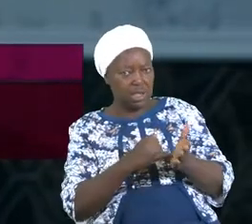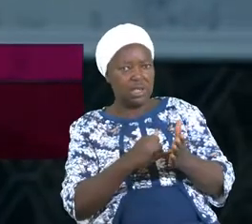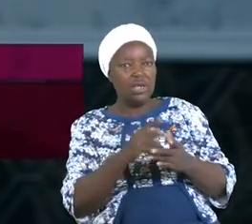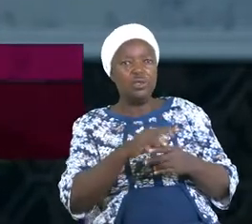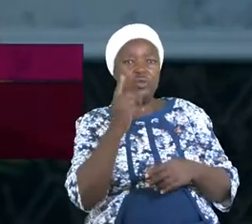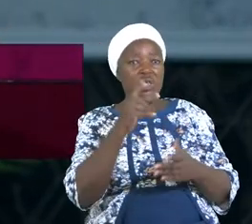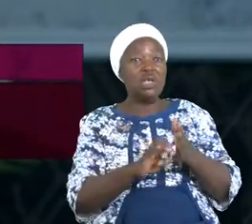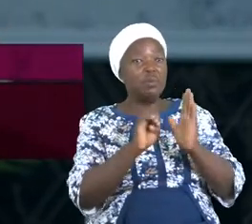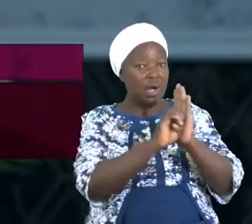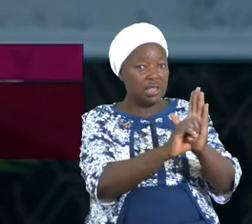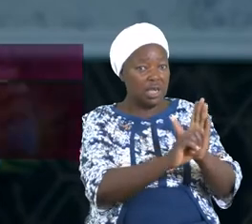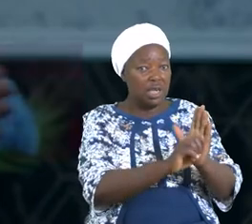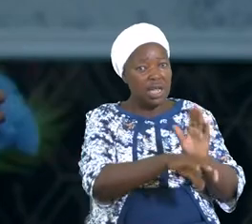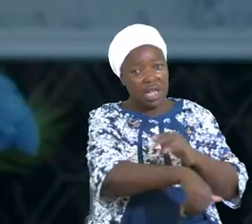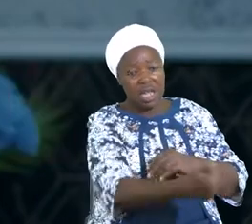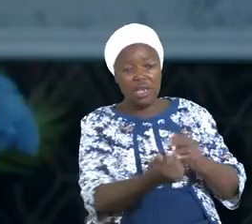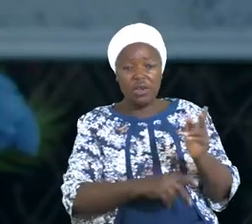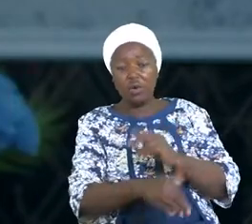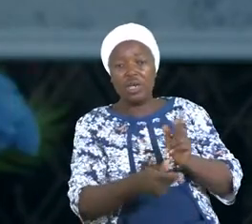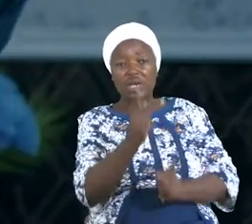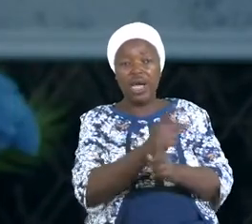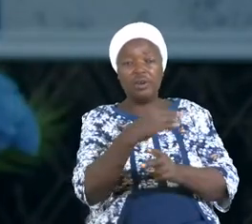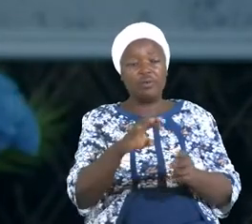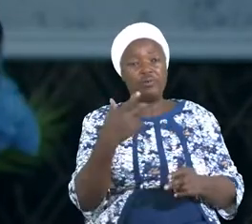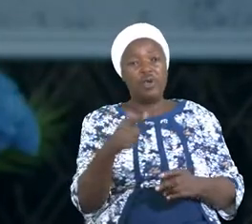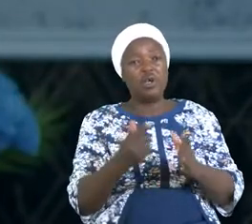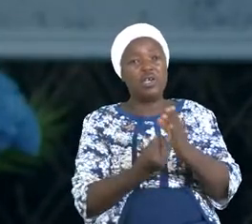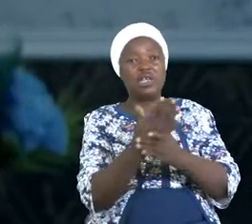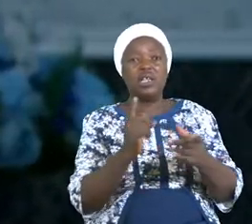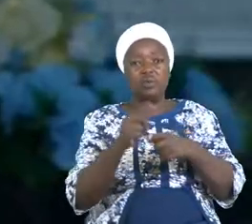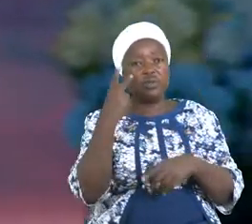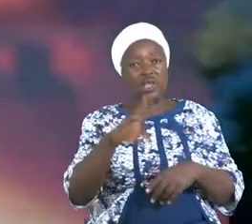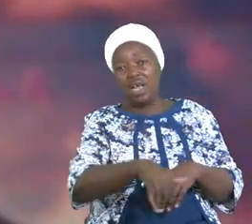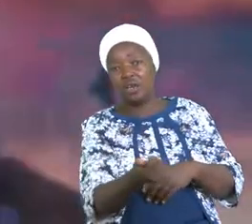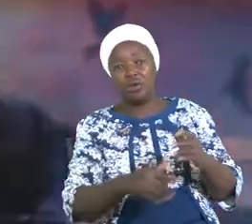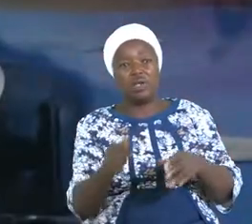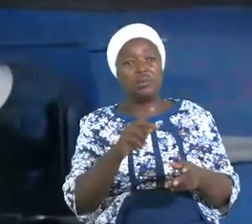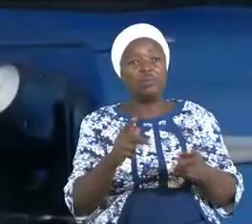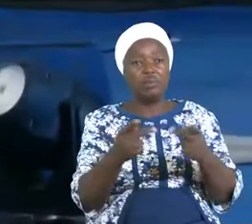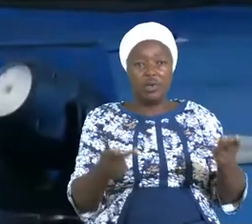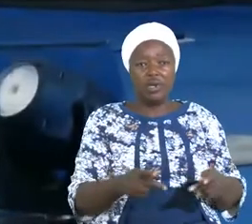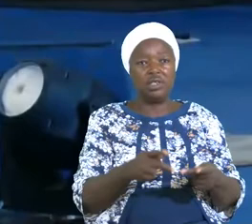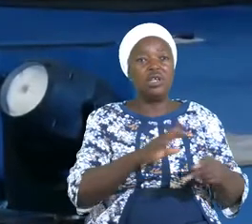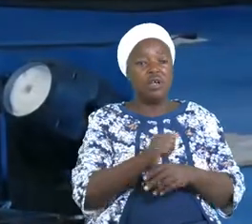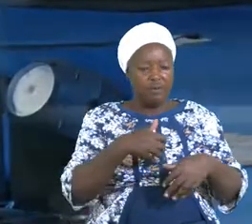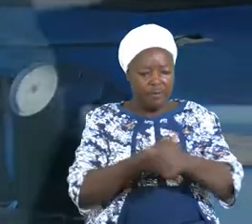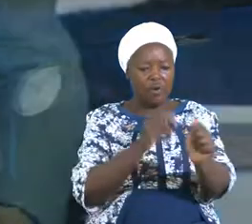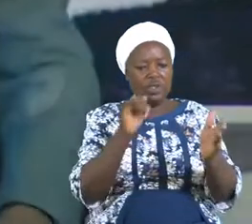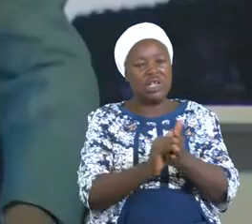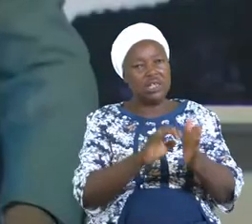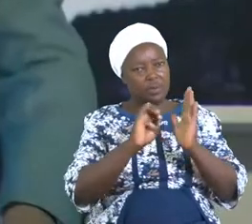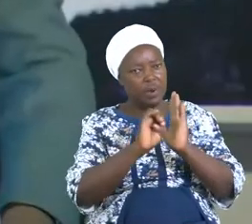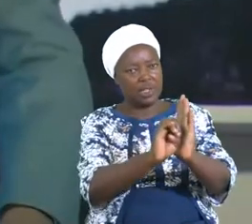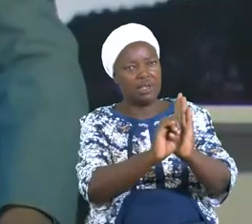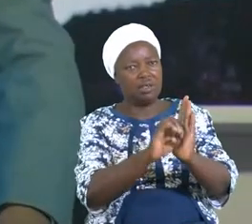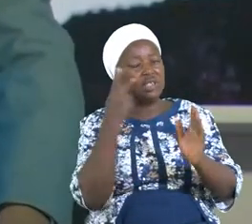pattern. Any other kind of grass you see, any other place, it follows that pattern. Look at the